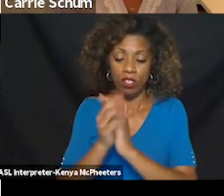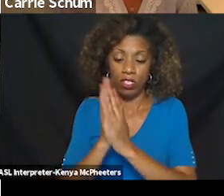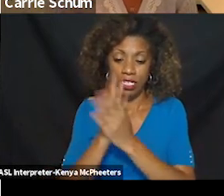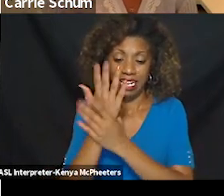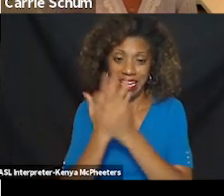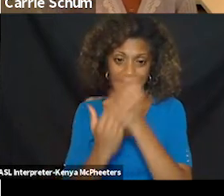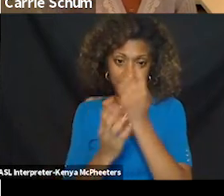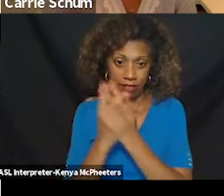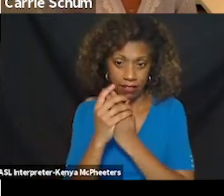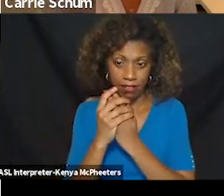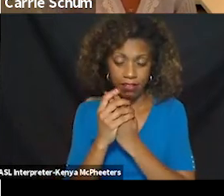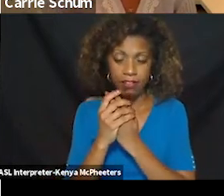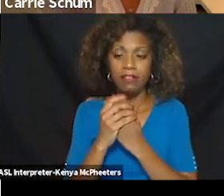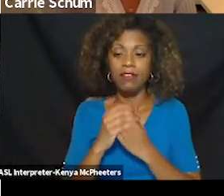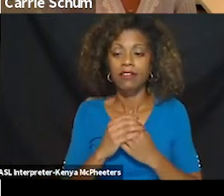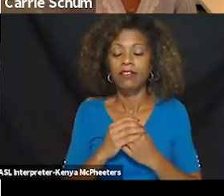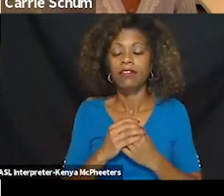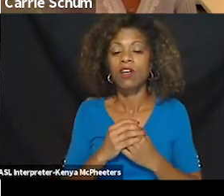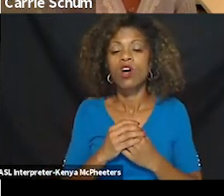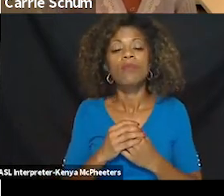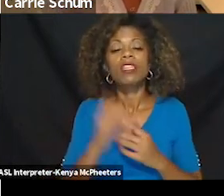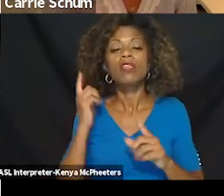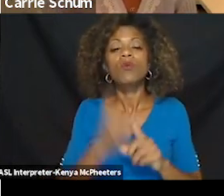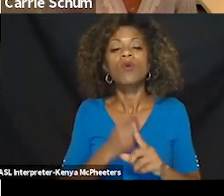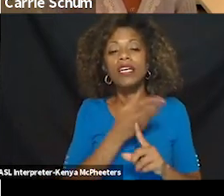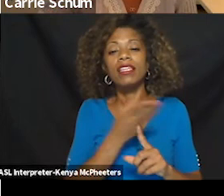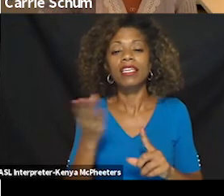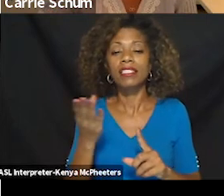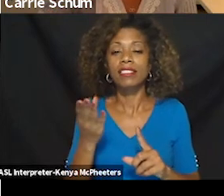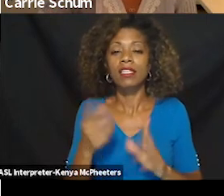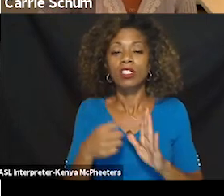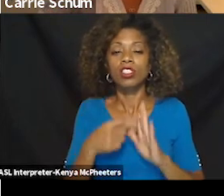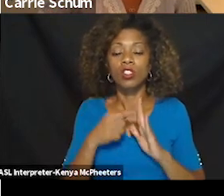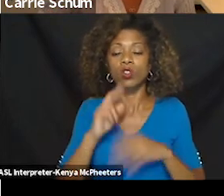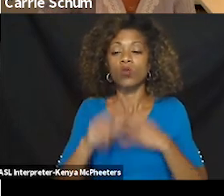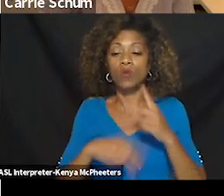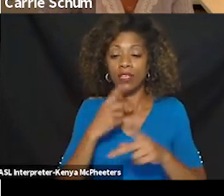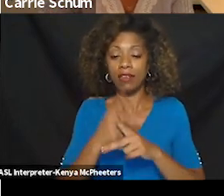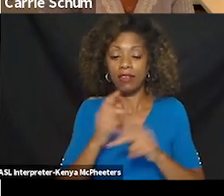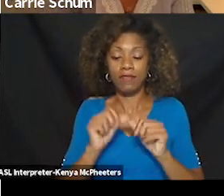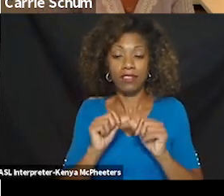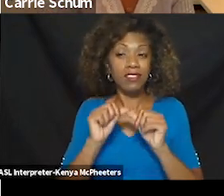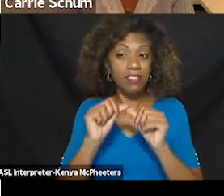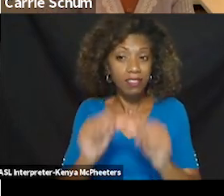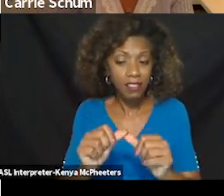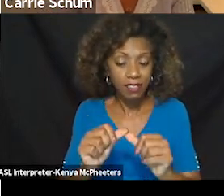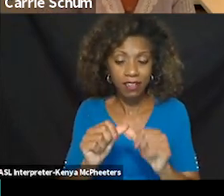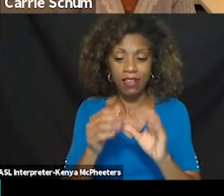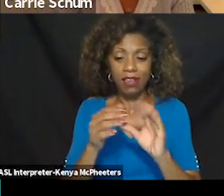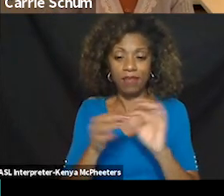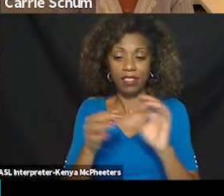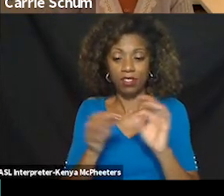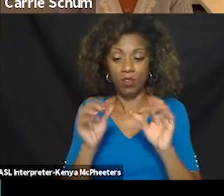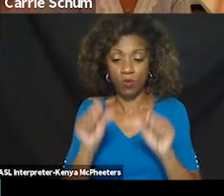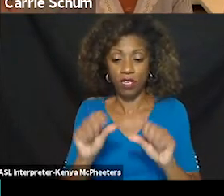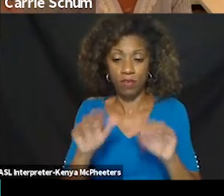could have consistent messaging and reach lots of people with it, which is another really important thing. So to keep going, I